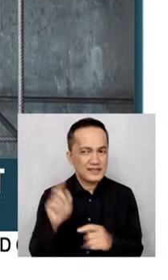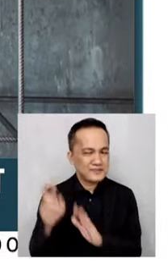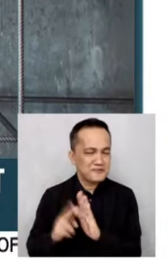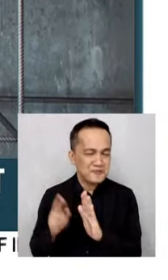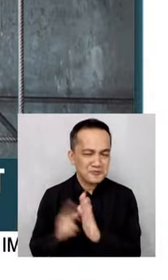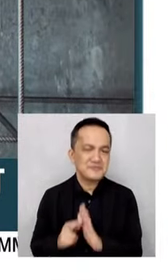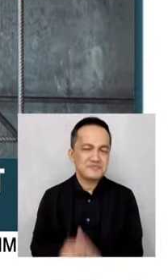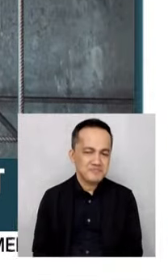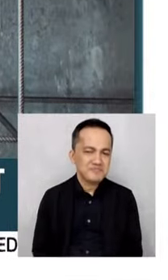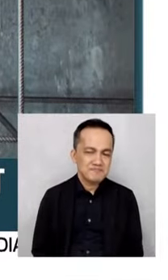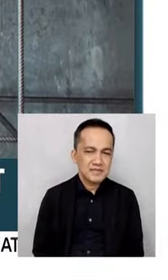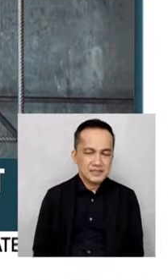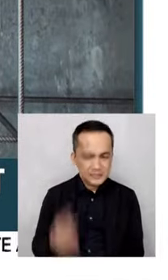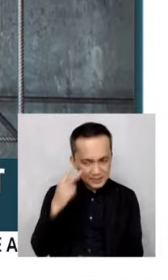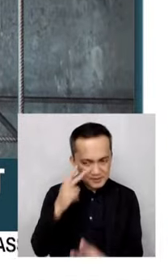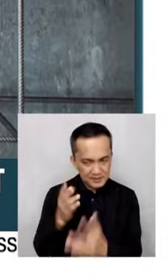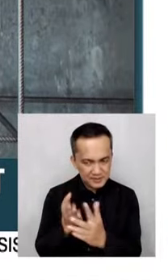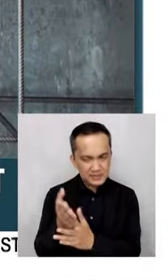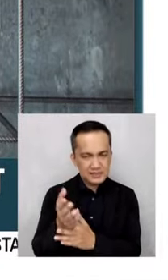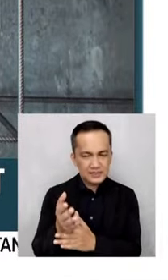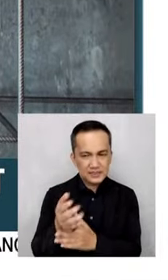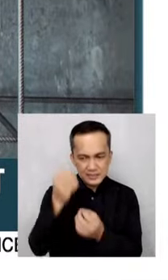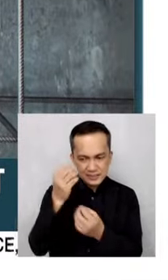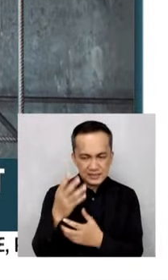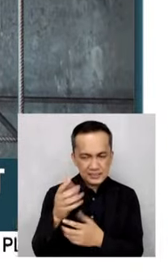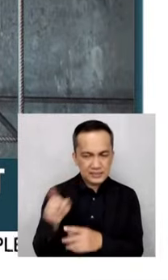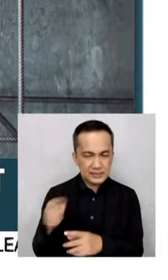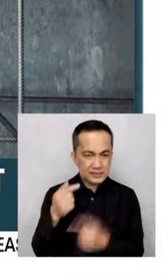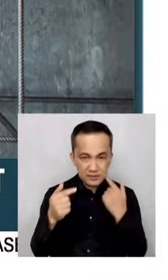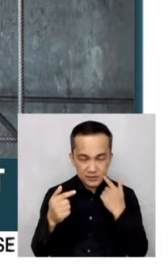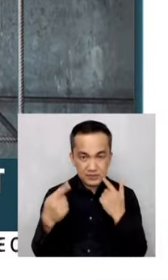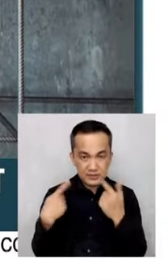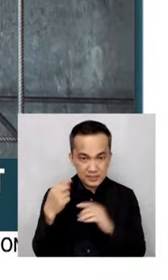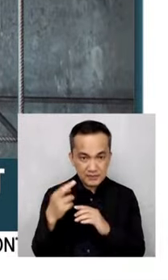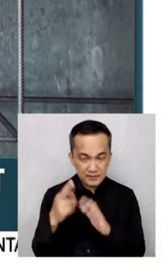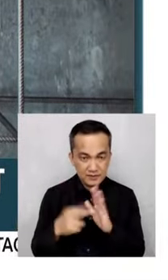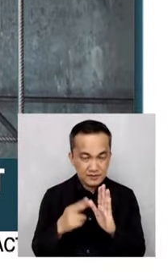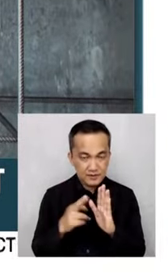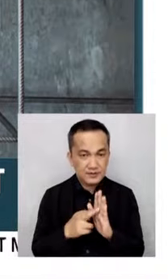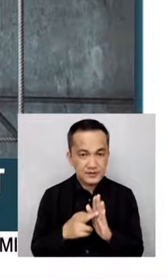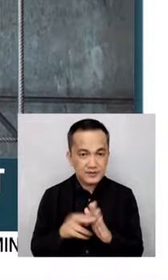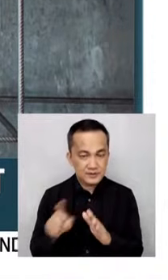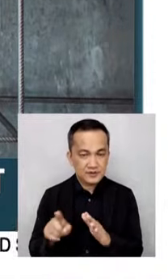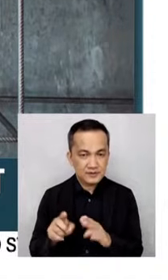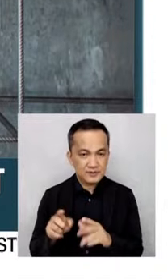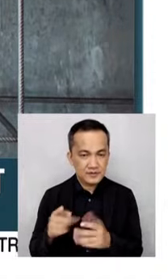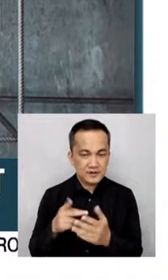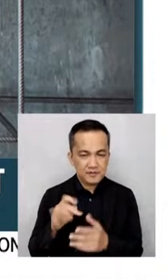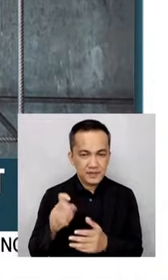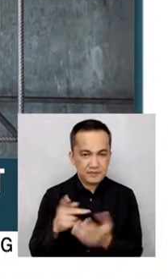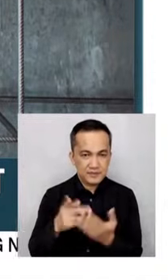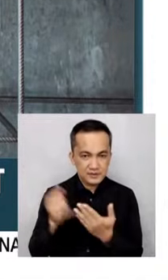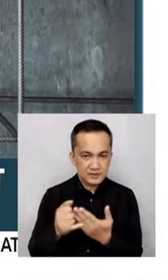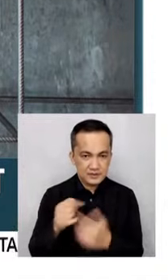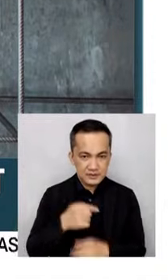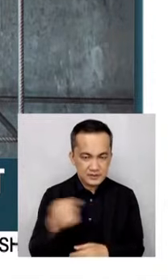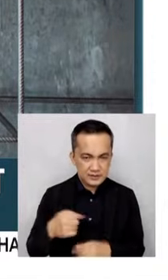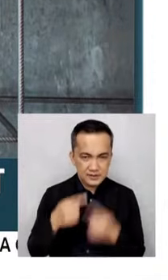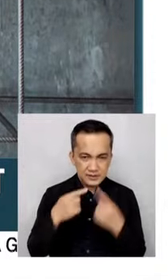think transparency dictates that if she has any role, considering that one of her pet projects with China has already been